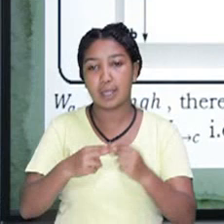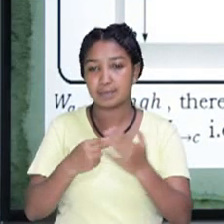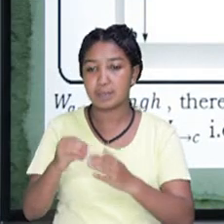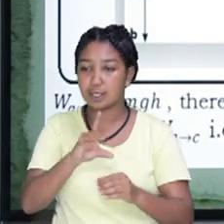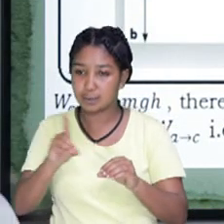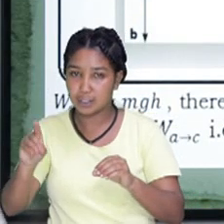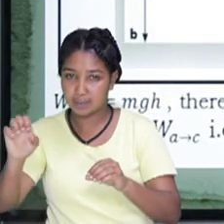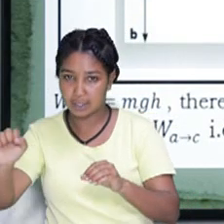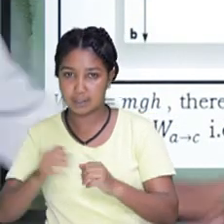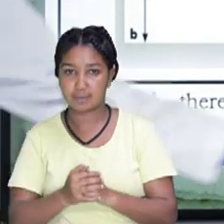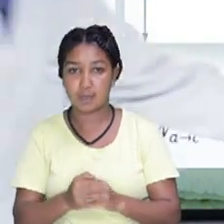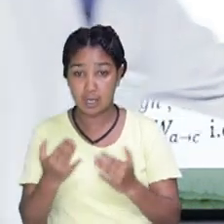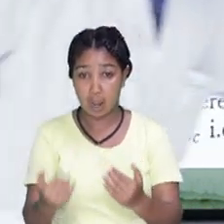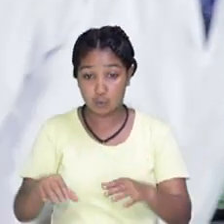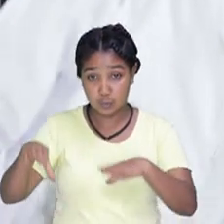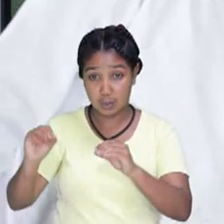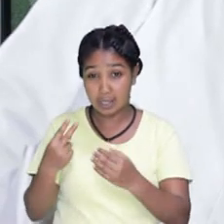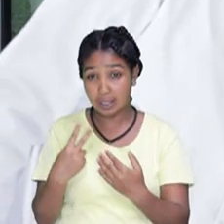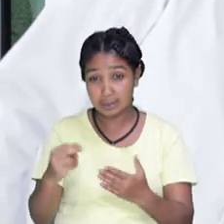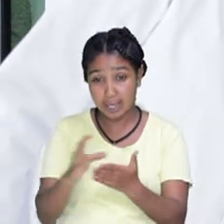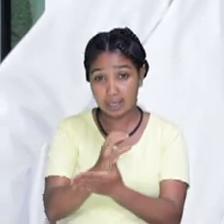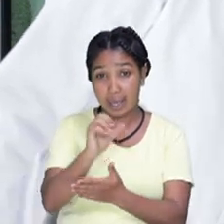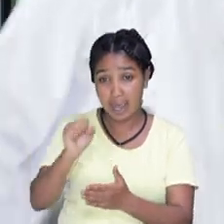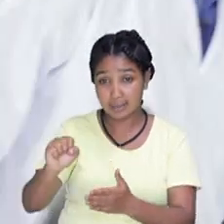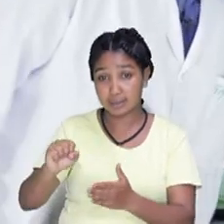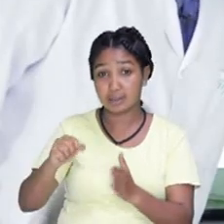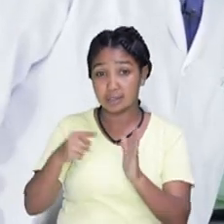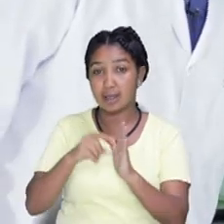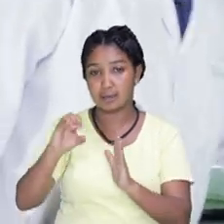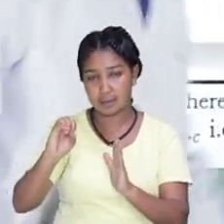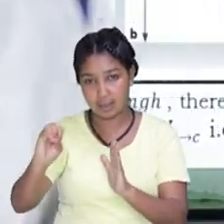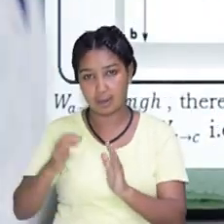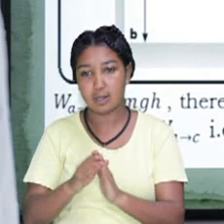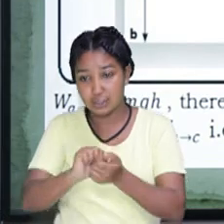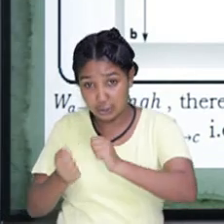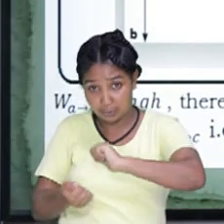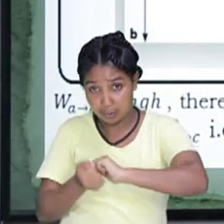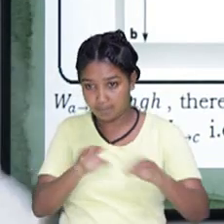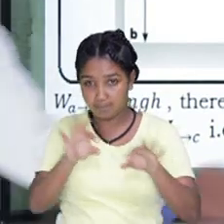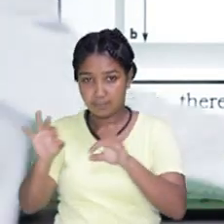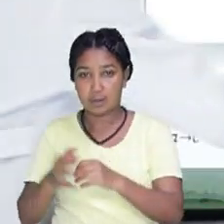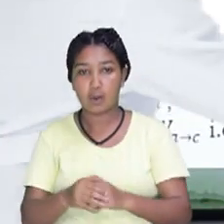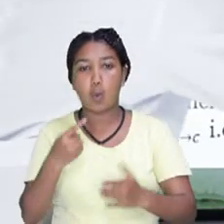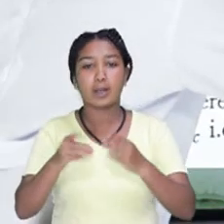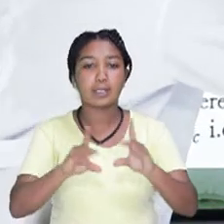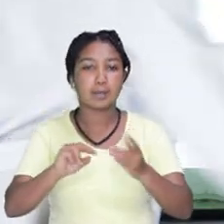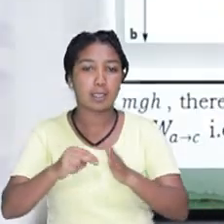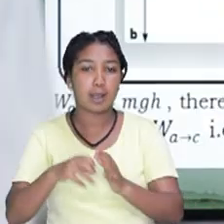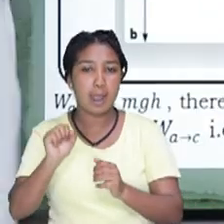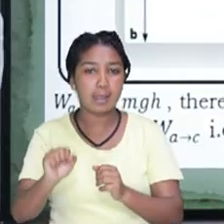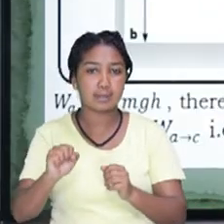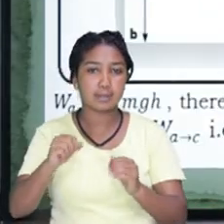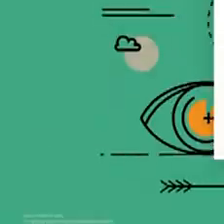the displacement s. Now, students, let us take s sine theta. Let's interchangeable these two. What does it mean by